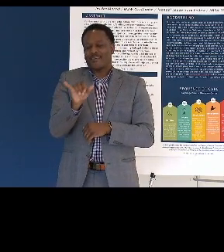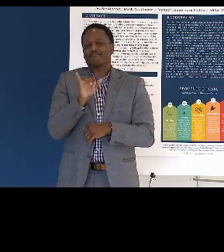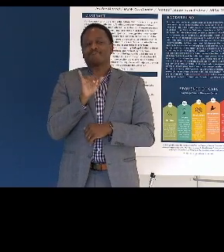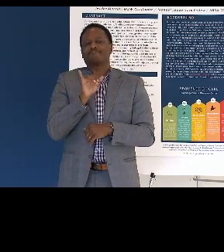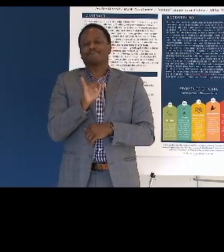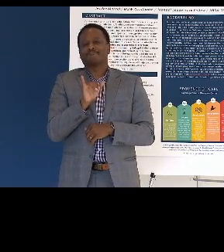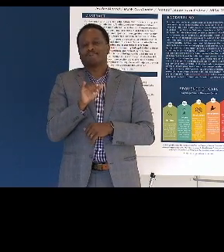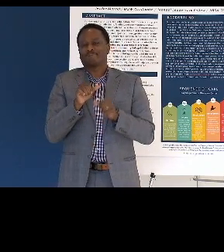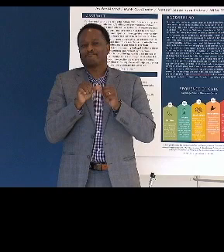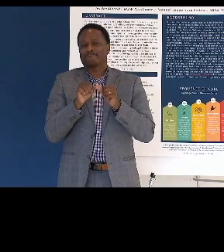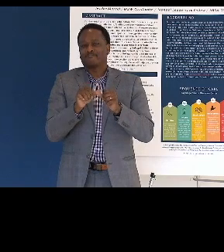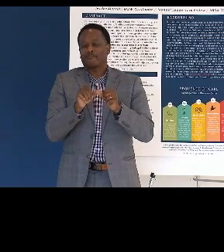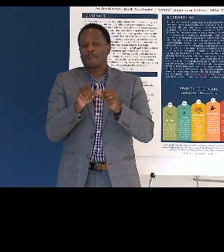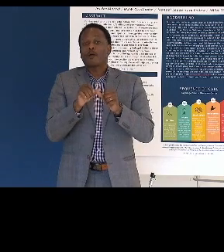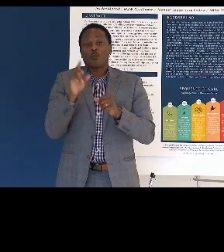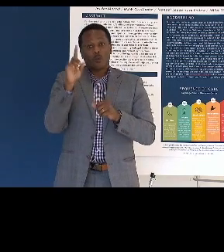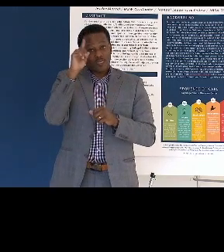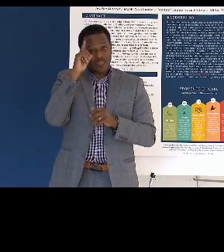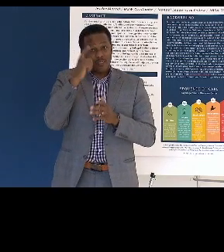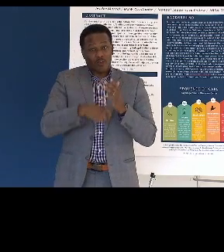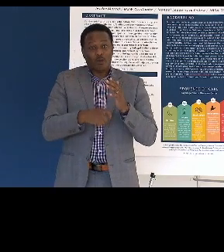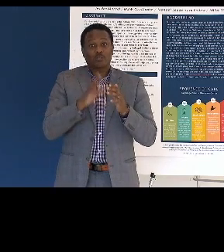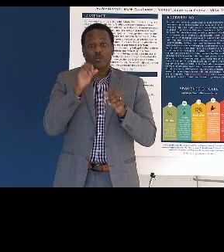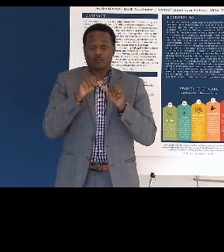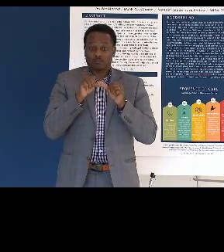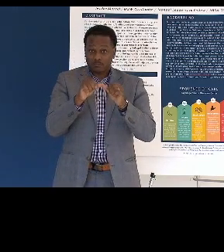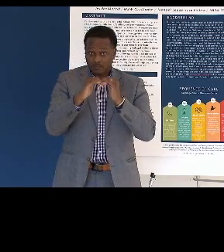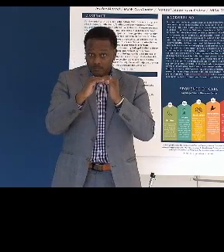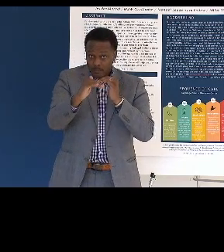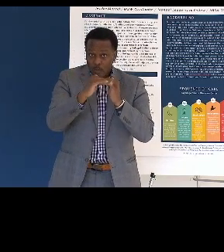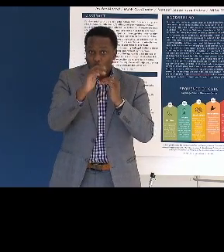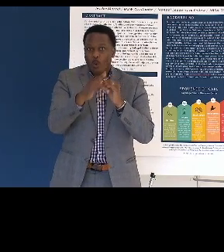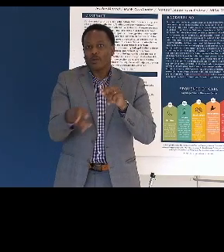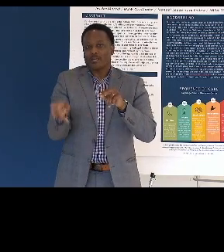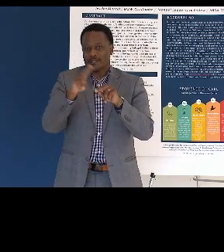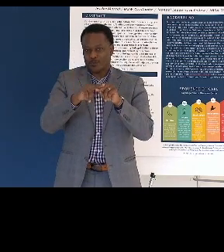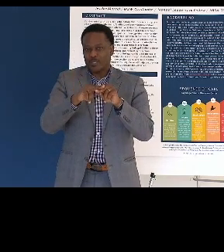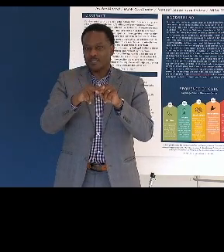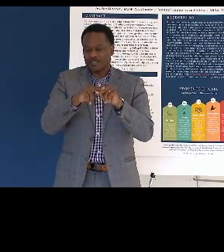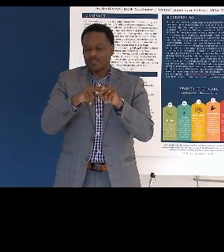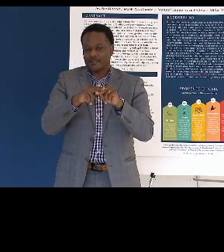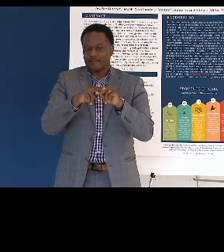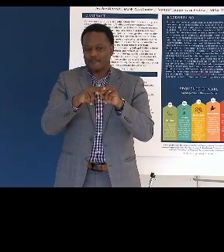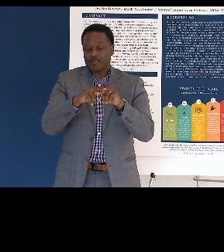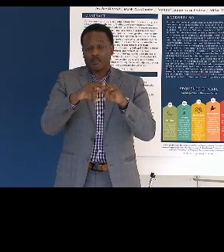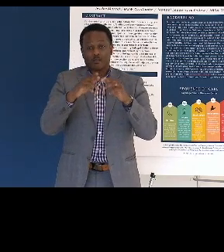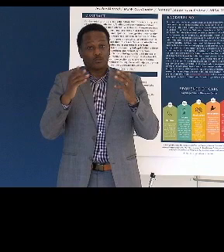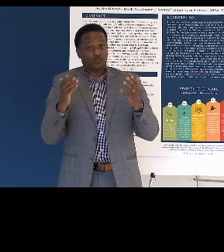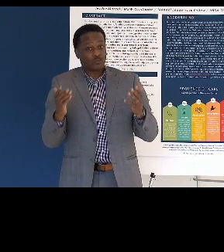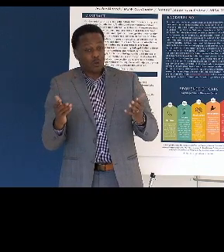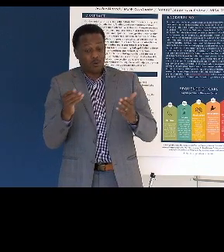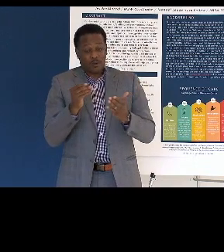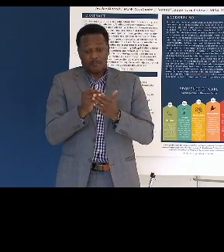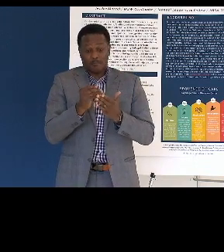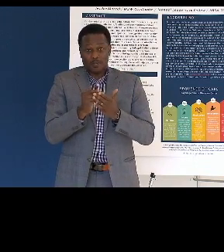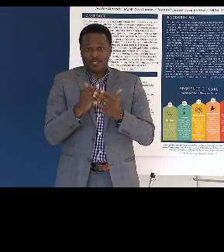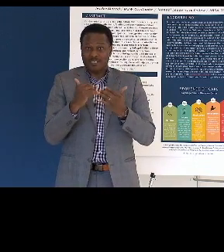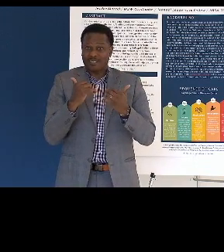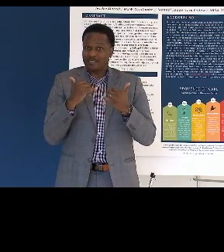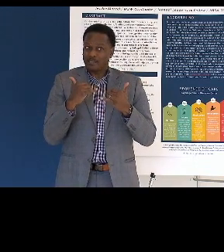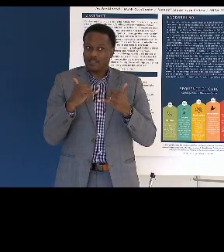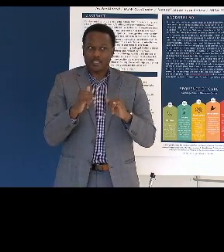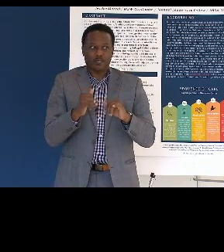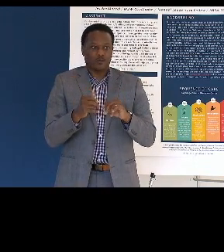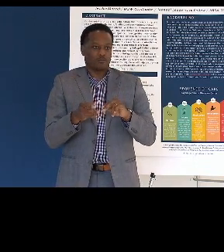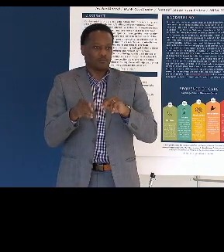that the cost will remain the same or increase over this year. So with a budget that is growing with